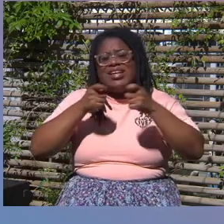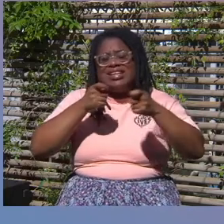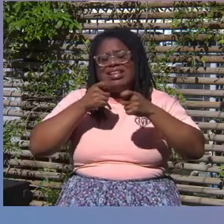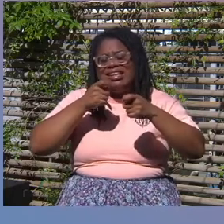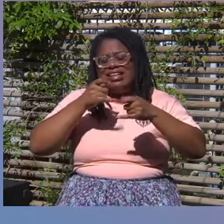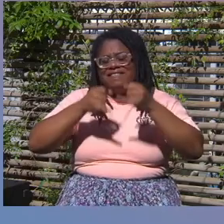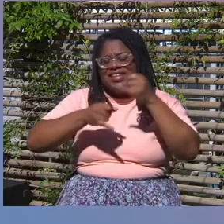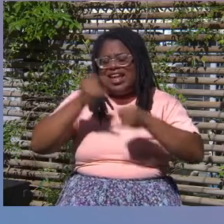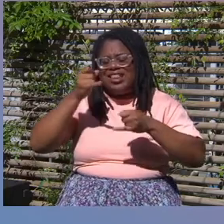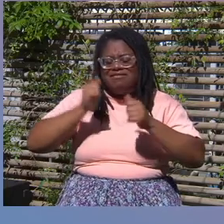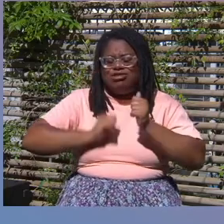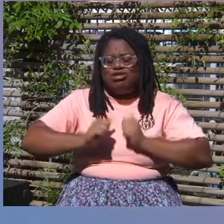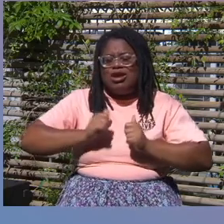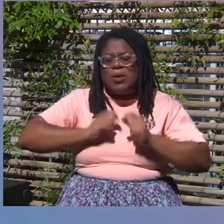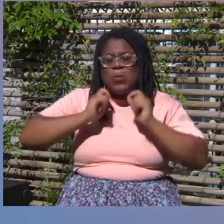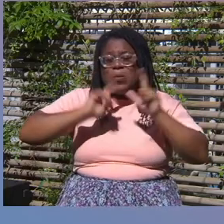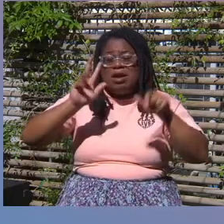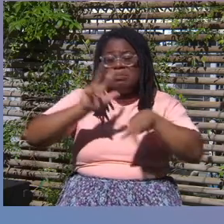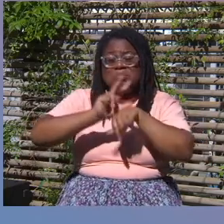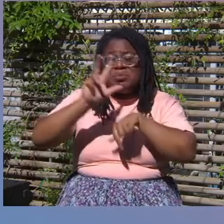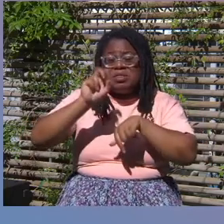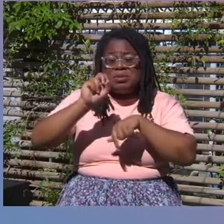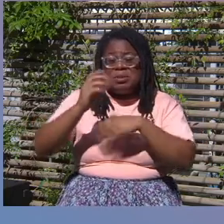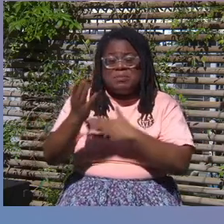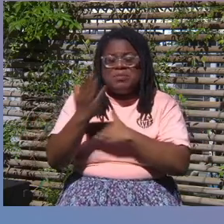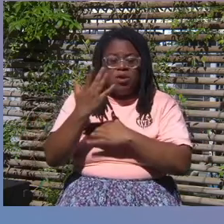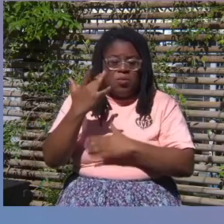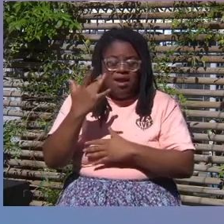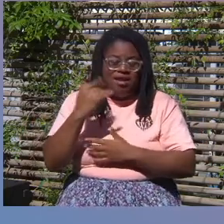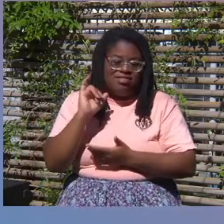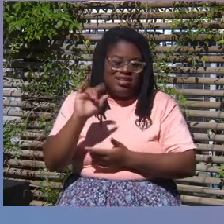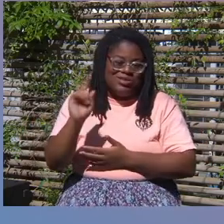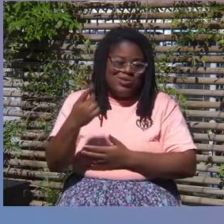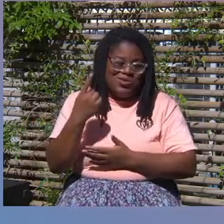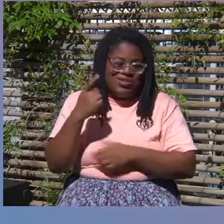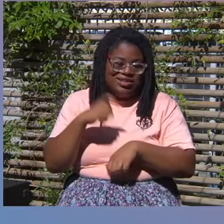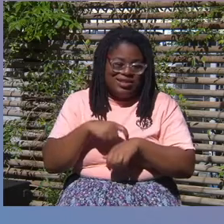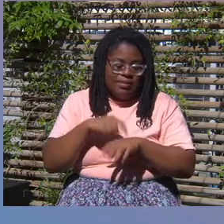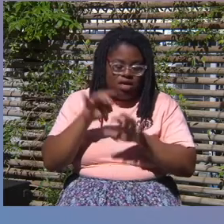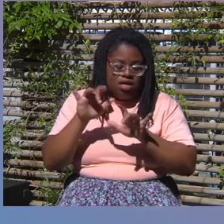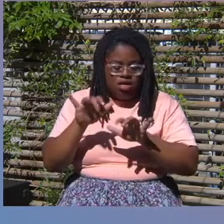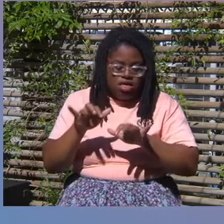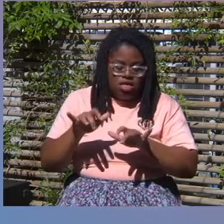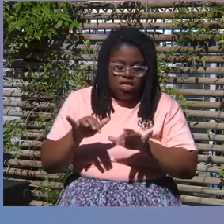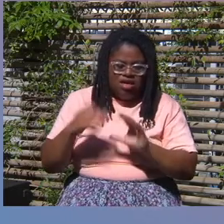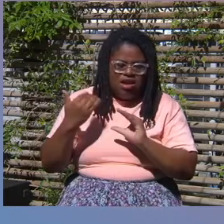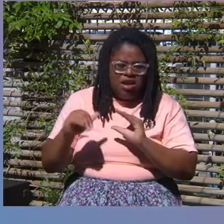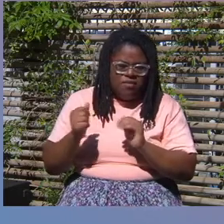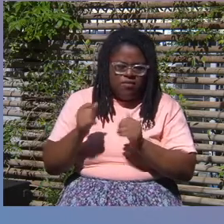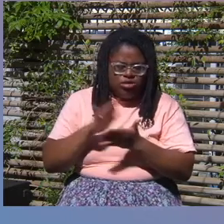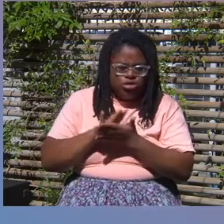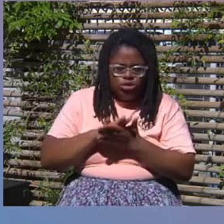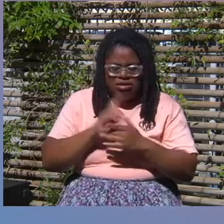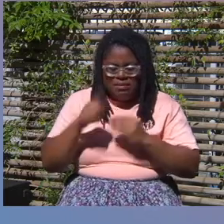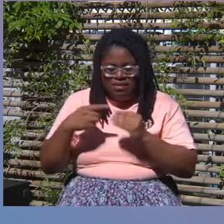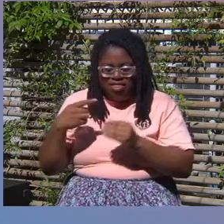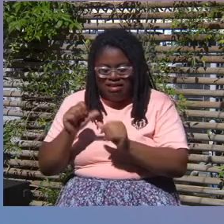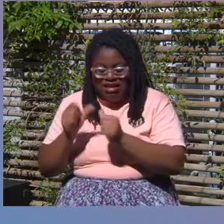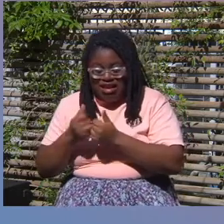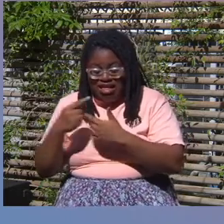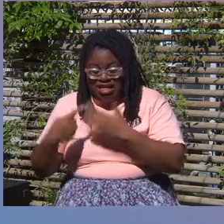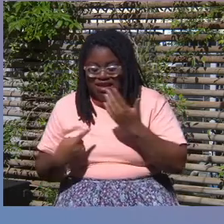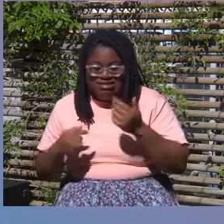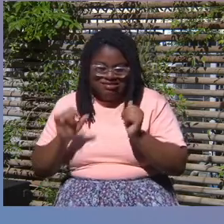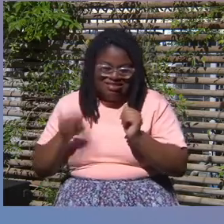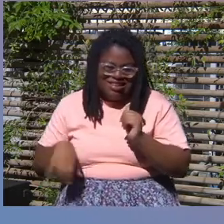finale, I'd wake up at 3:30 in the morning because that's the only time I could answer all these emails about the school and about the academy and